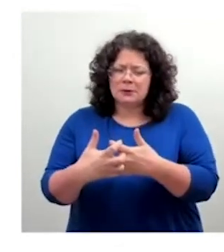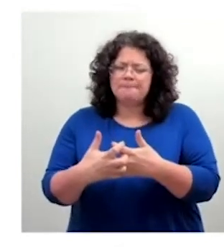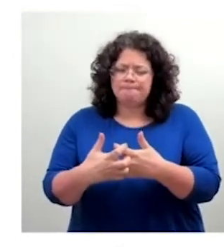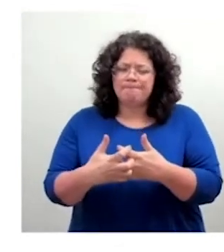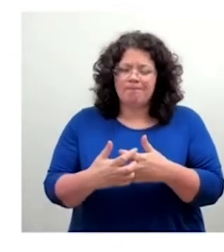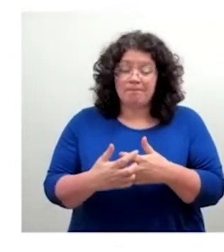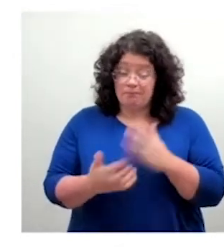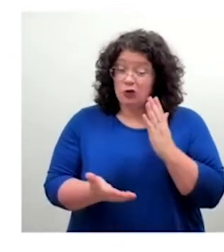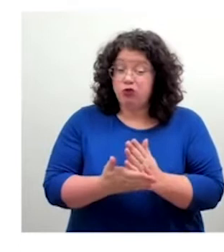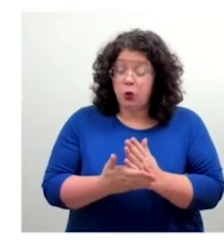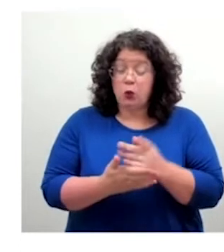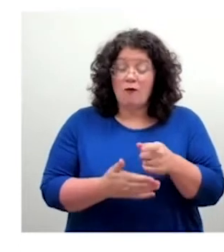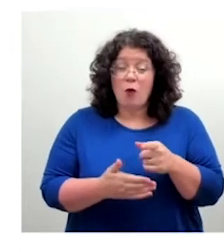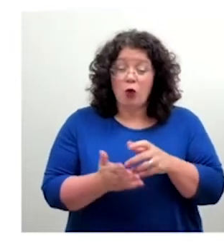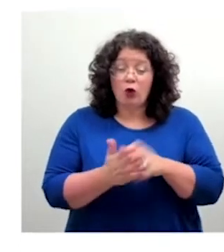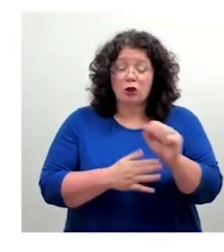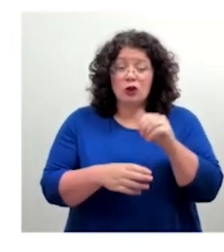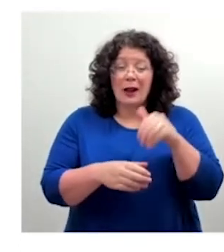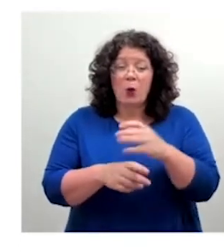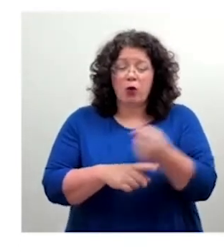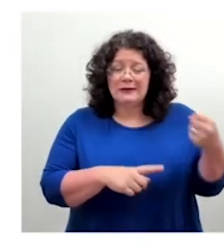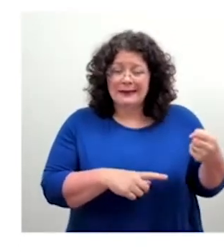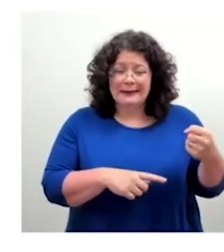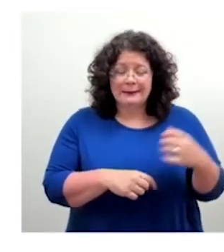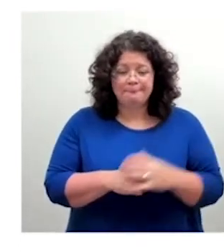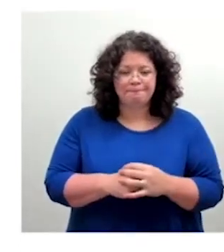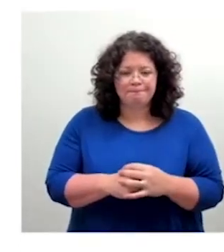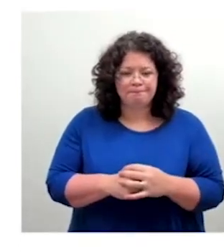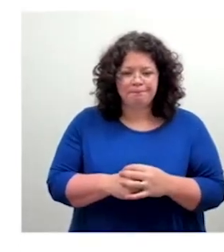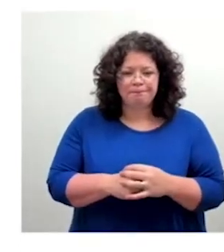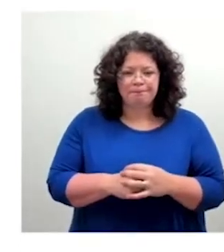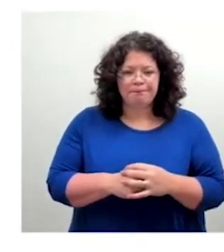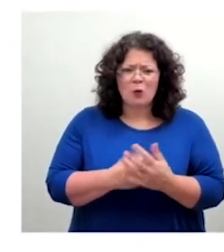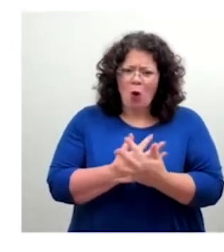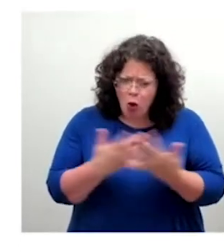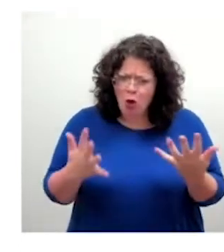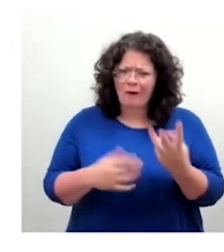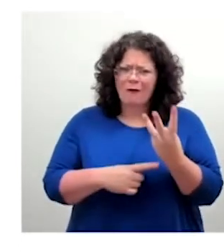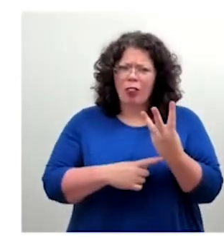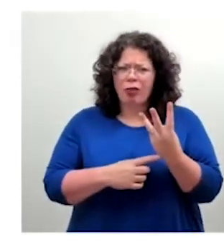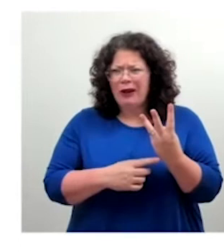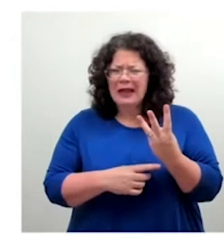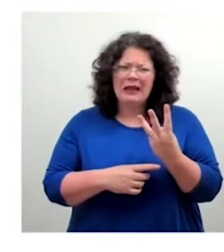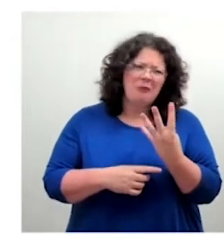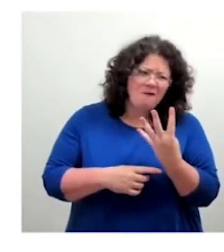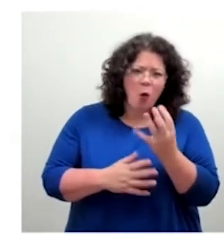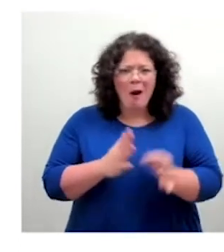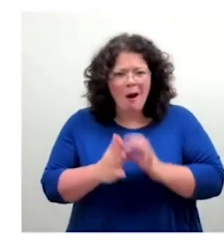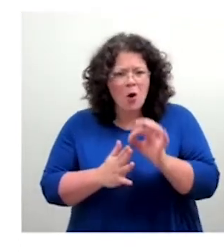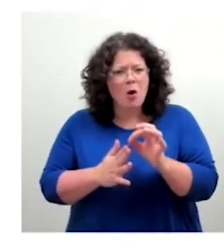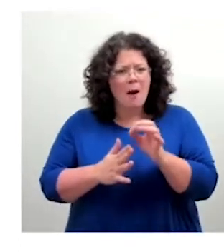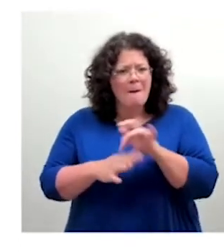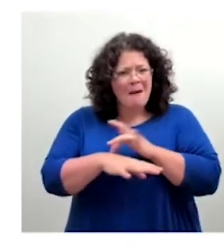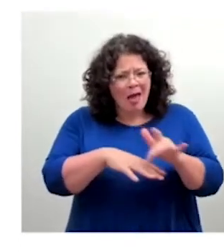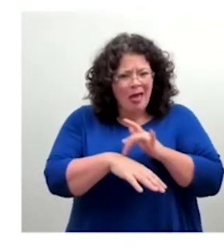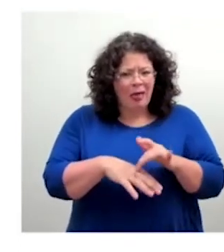be AD'd because, you know, she saw the benefit in them carrying AD. You know, so there's obviously been